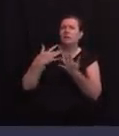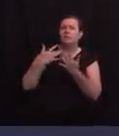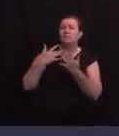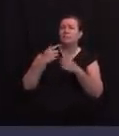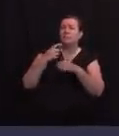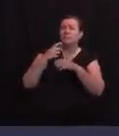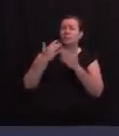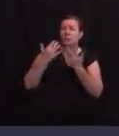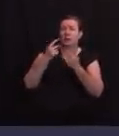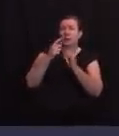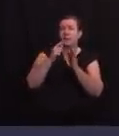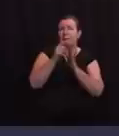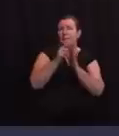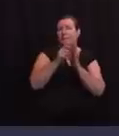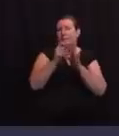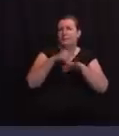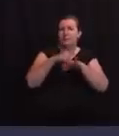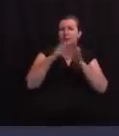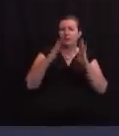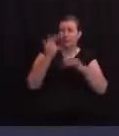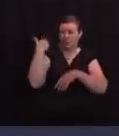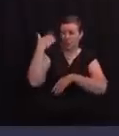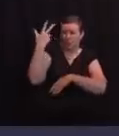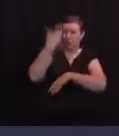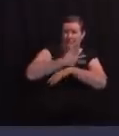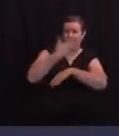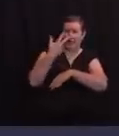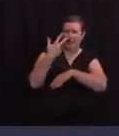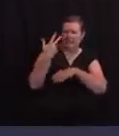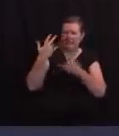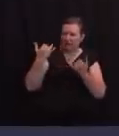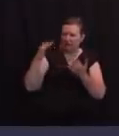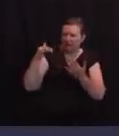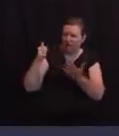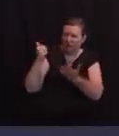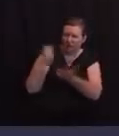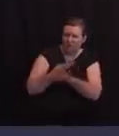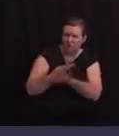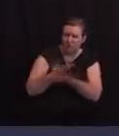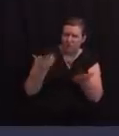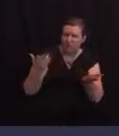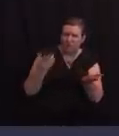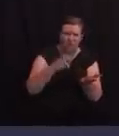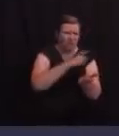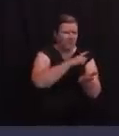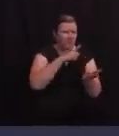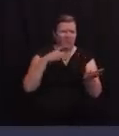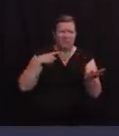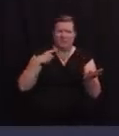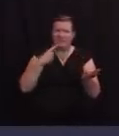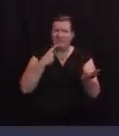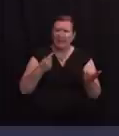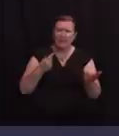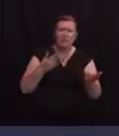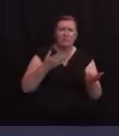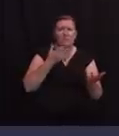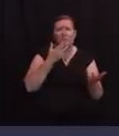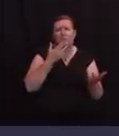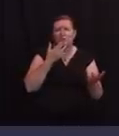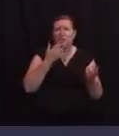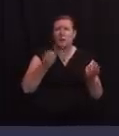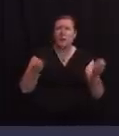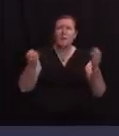moved, and then also legislators before the pandemic wanted to increase the number of brackets on their financial